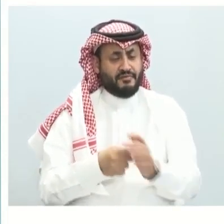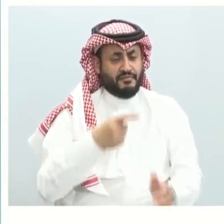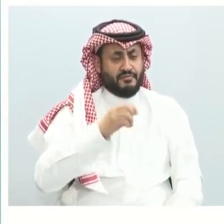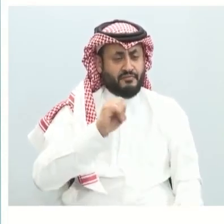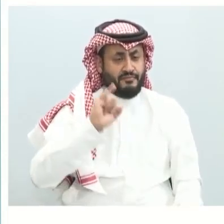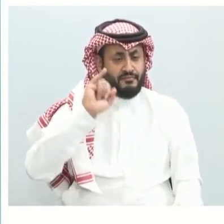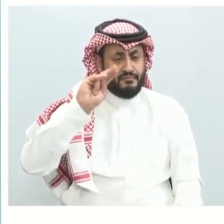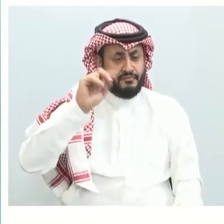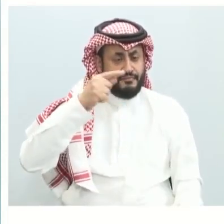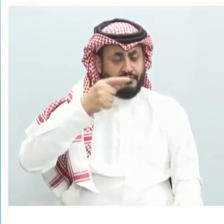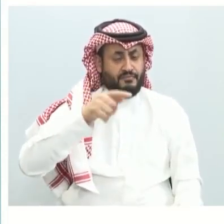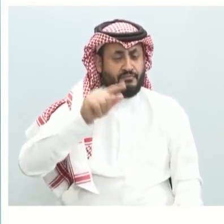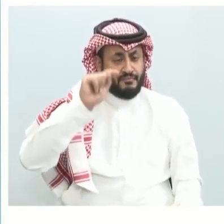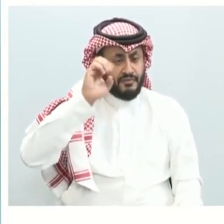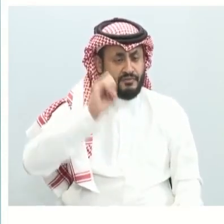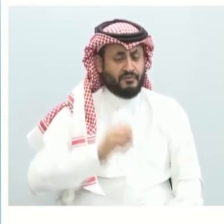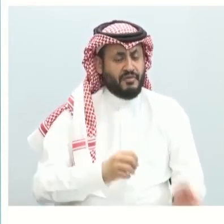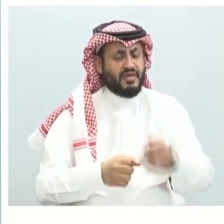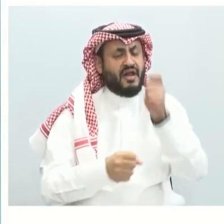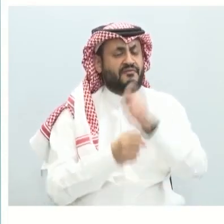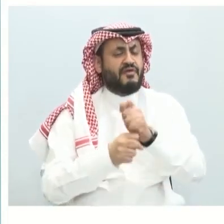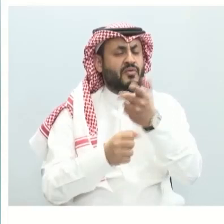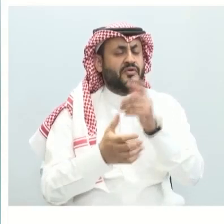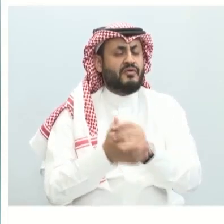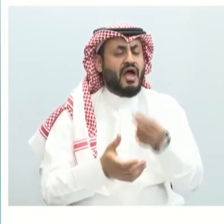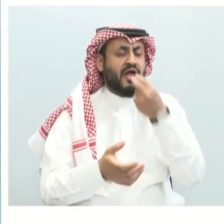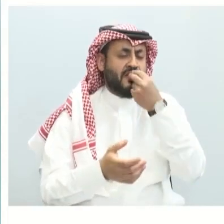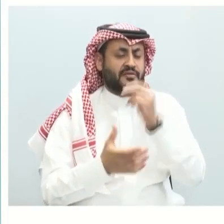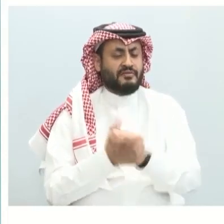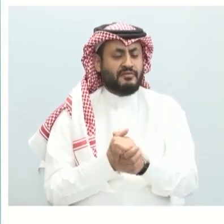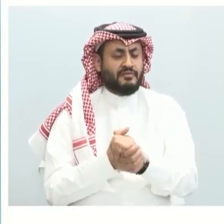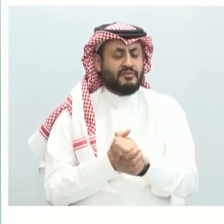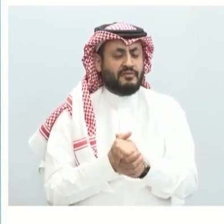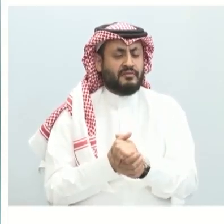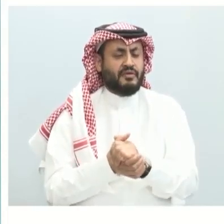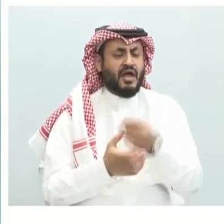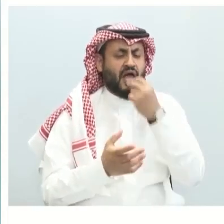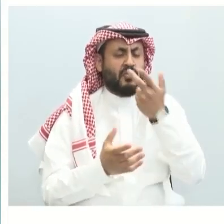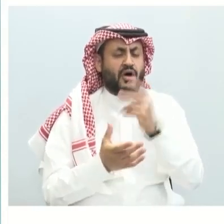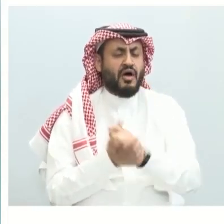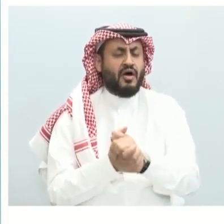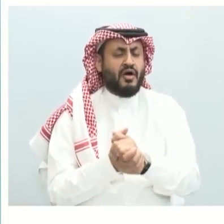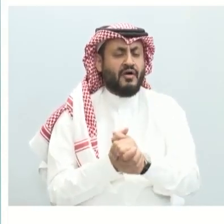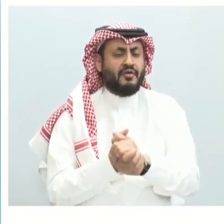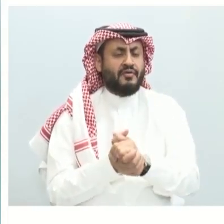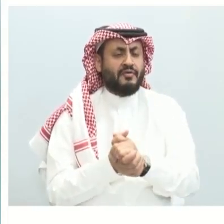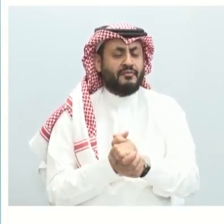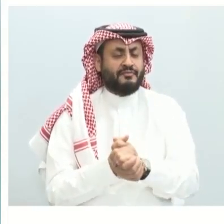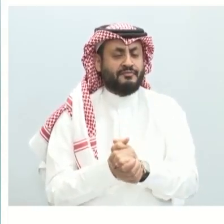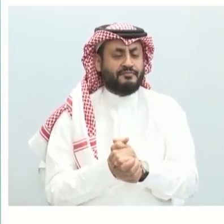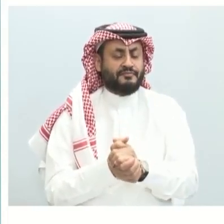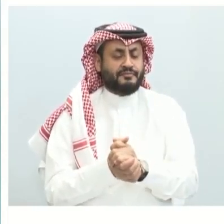eat traditional dishes in Lebanon. So here we have another subject pronoun we did